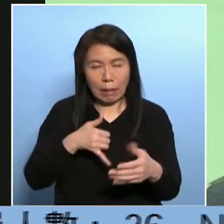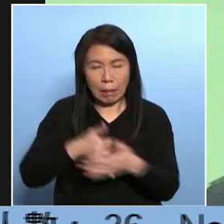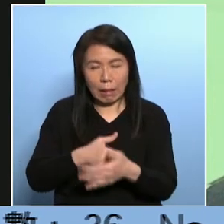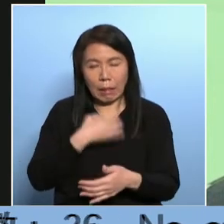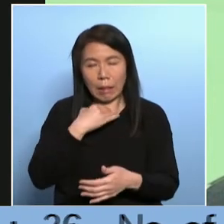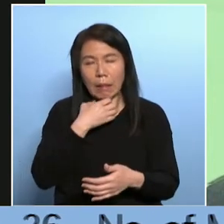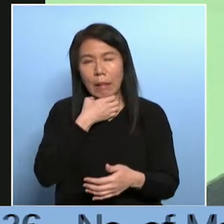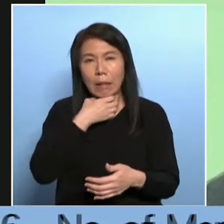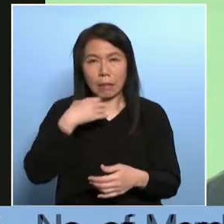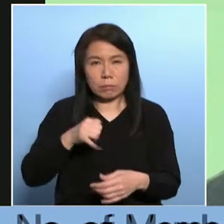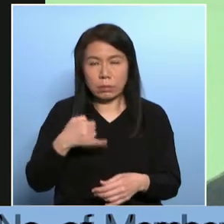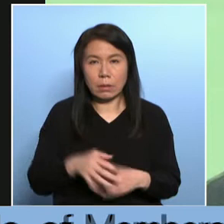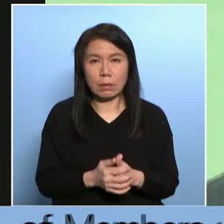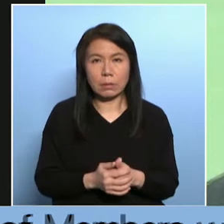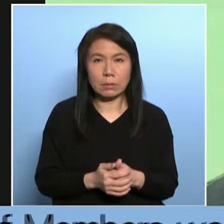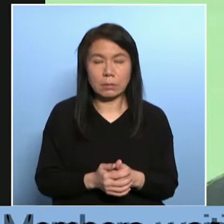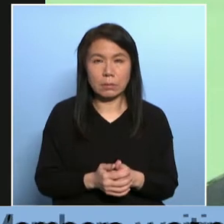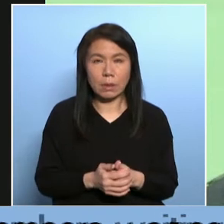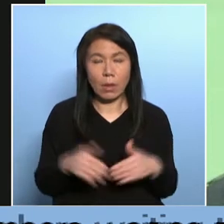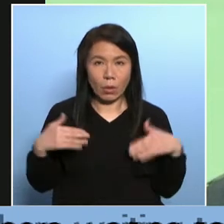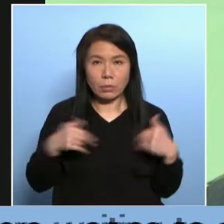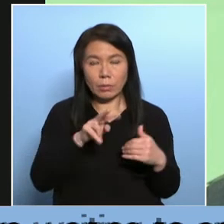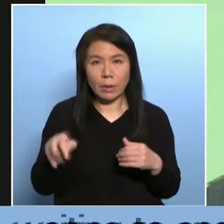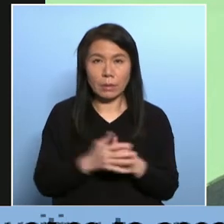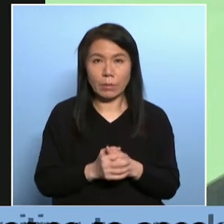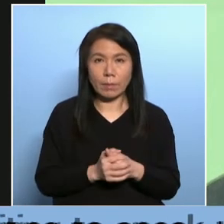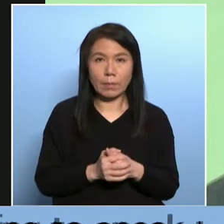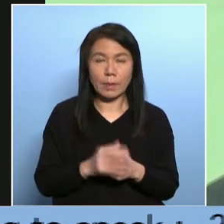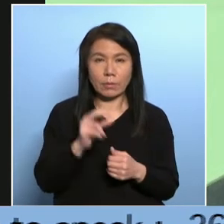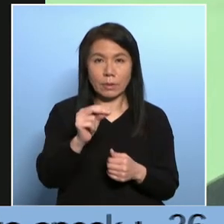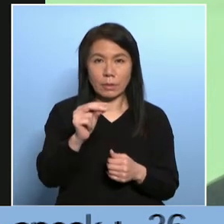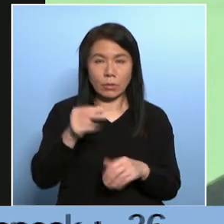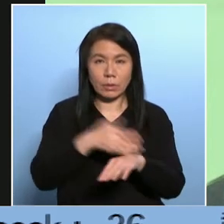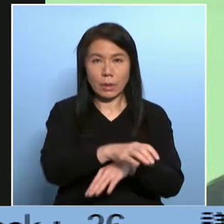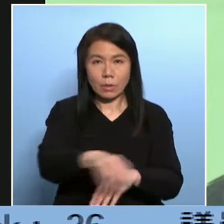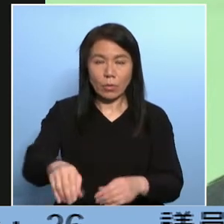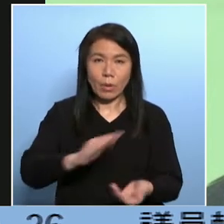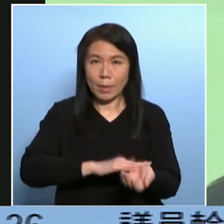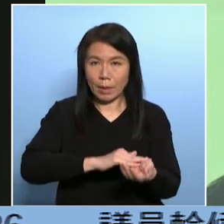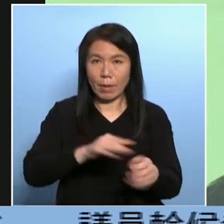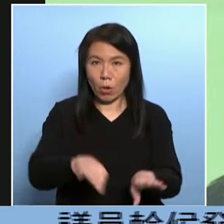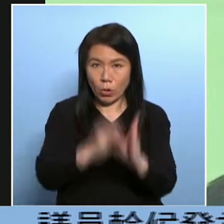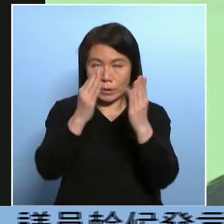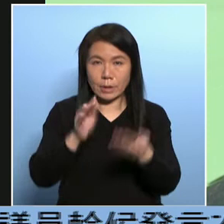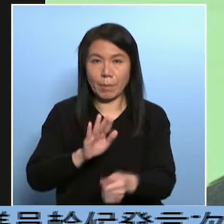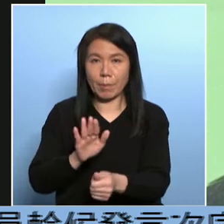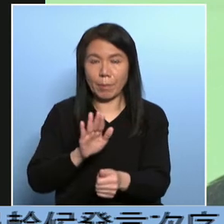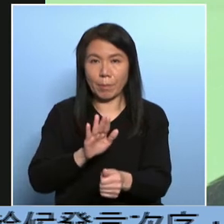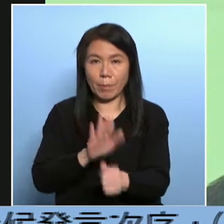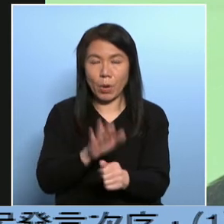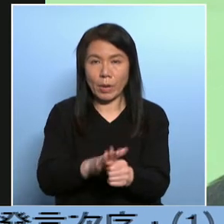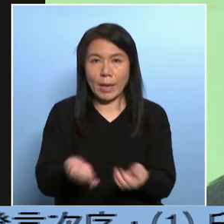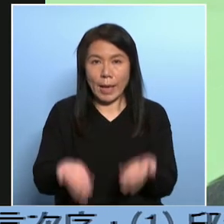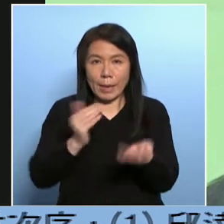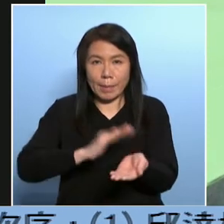they can call this hotline. But then many people have complained that they have not been able to get connected. And